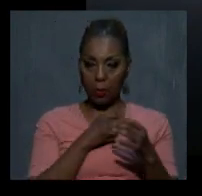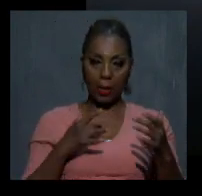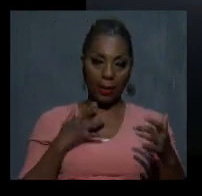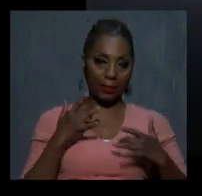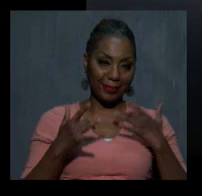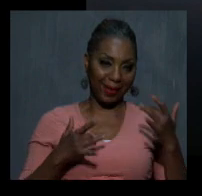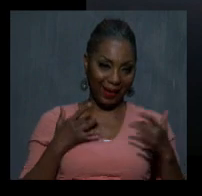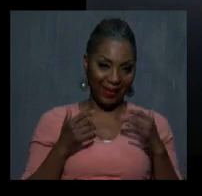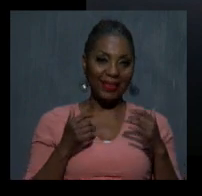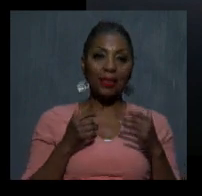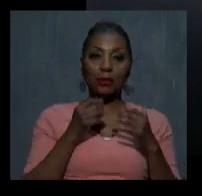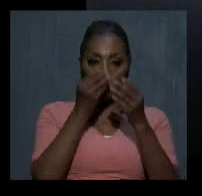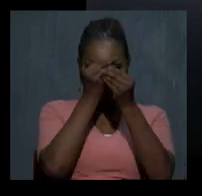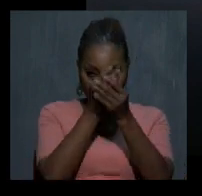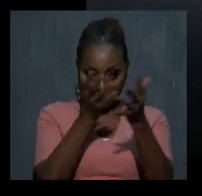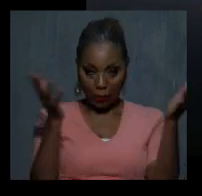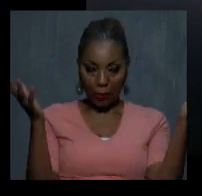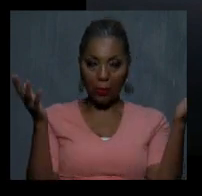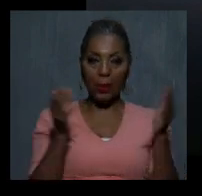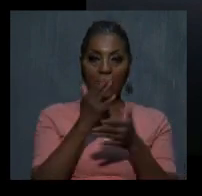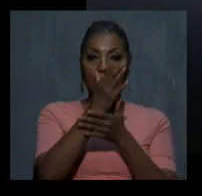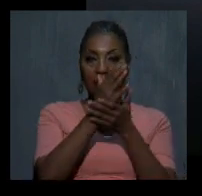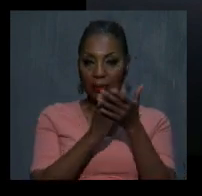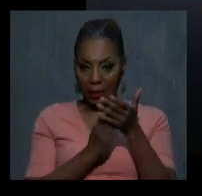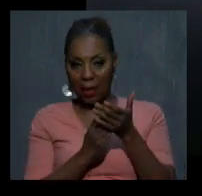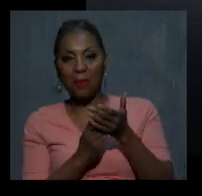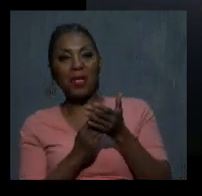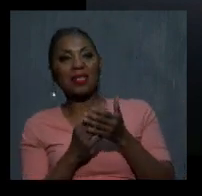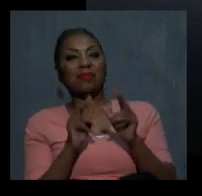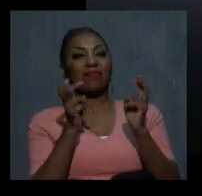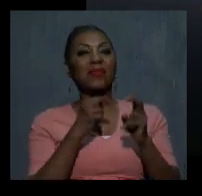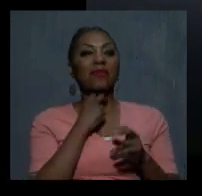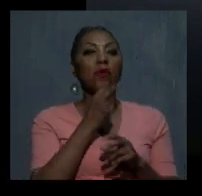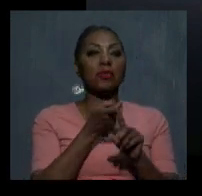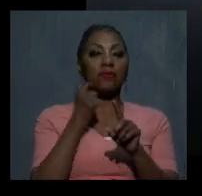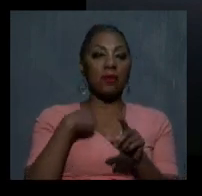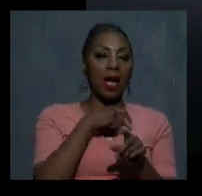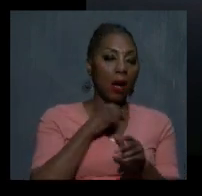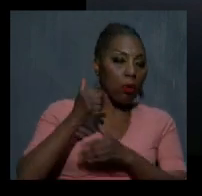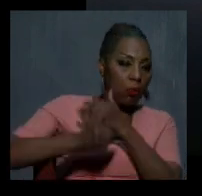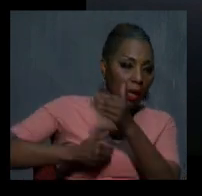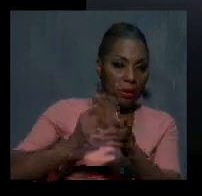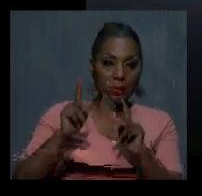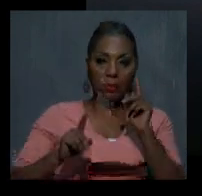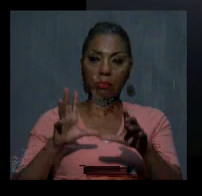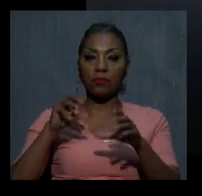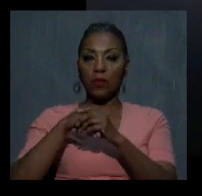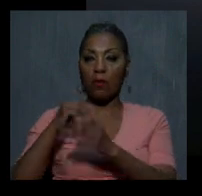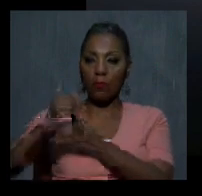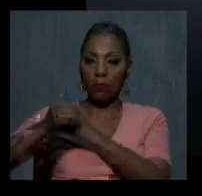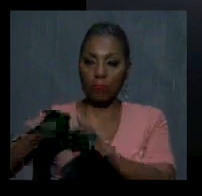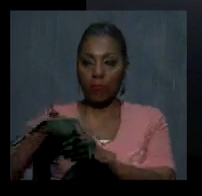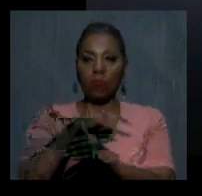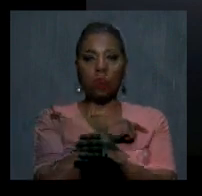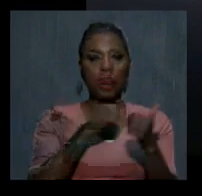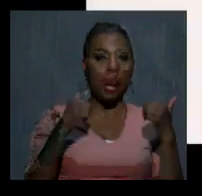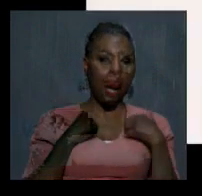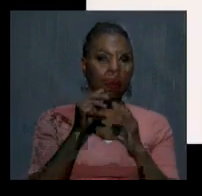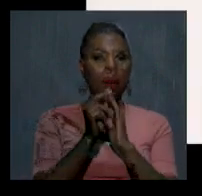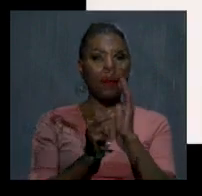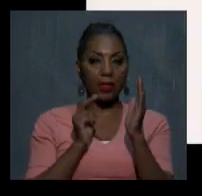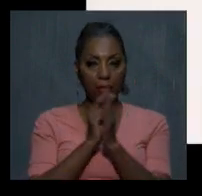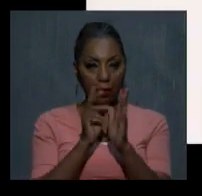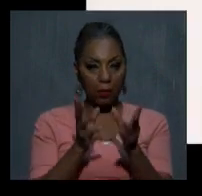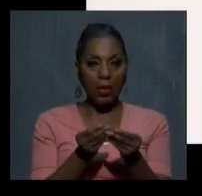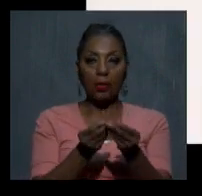guys is some voices from our process, some people that were engaged in the process throughout. They're a small visit that